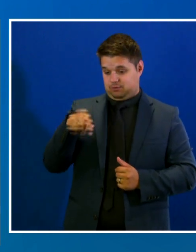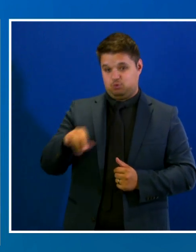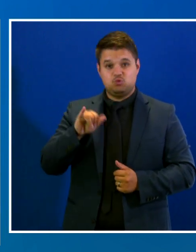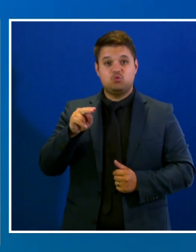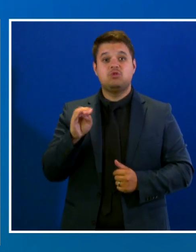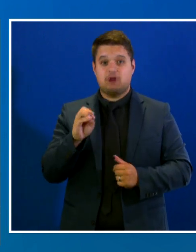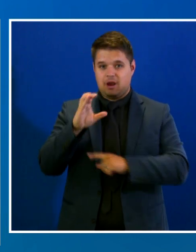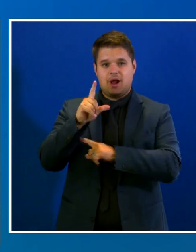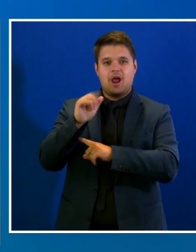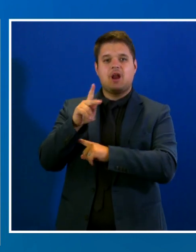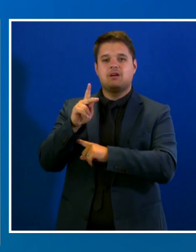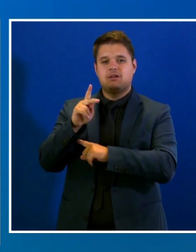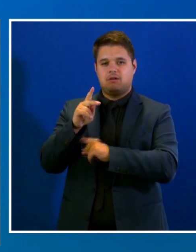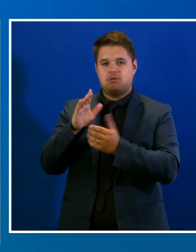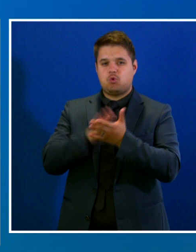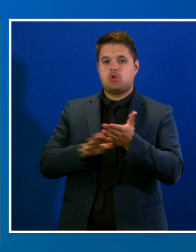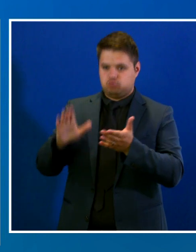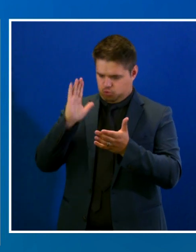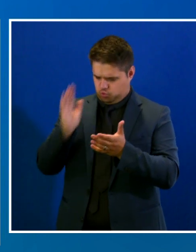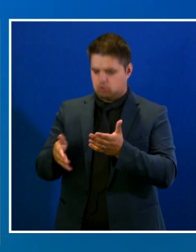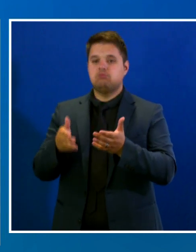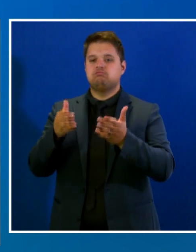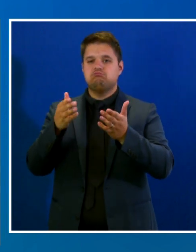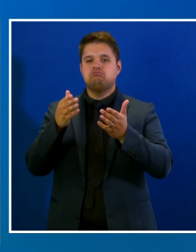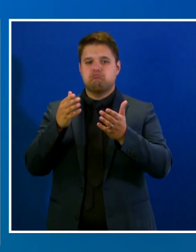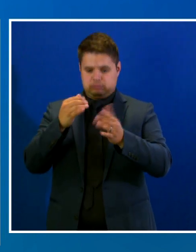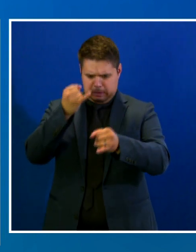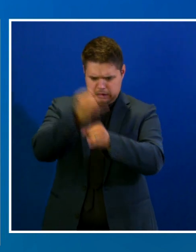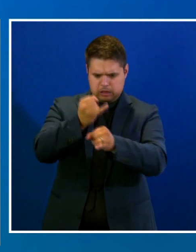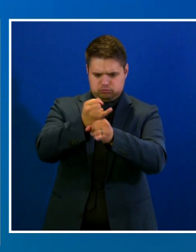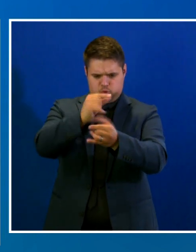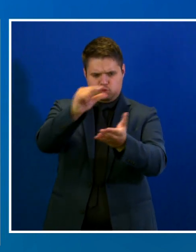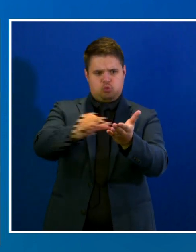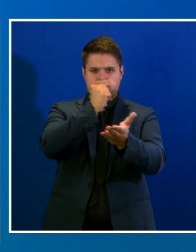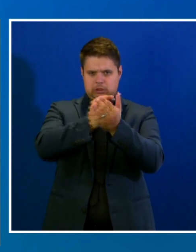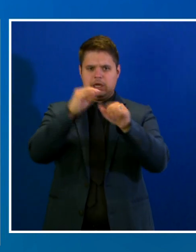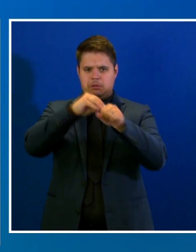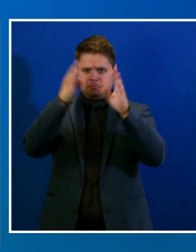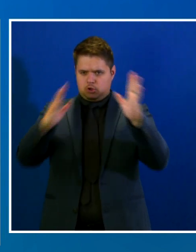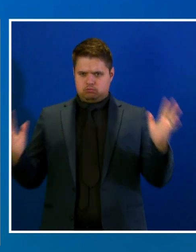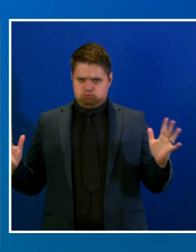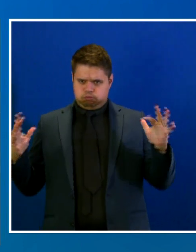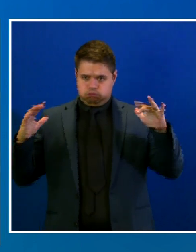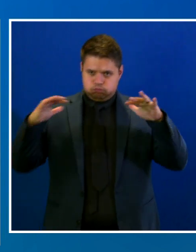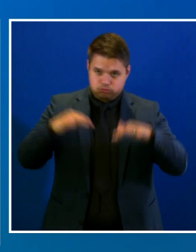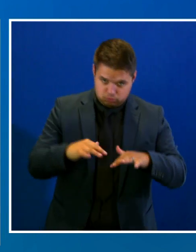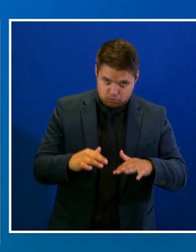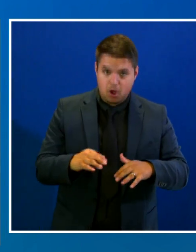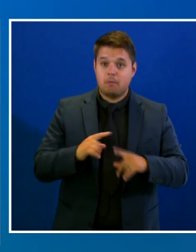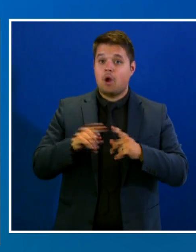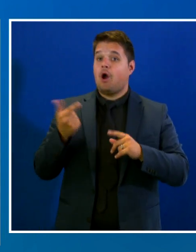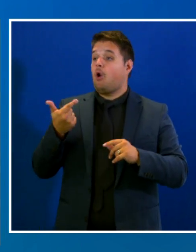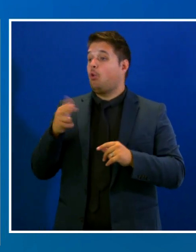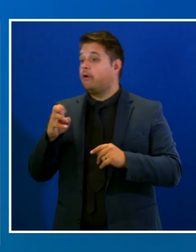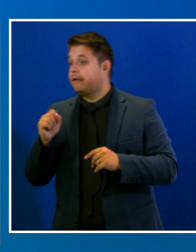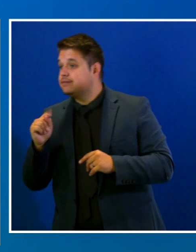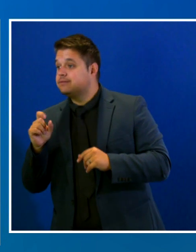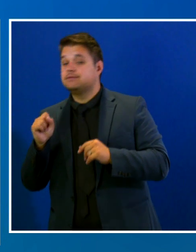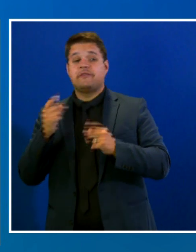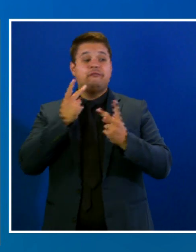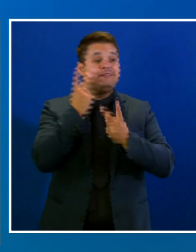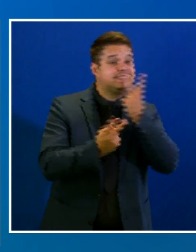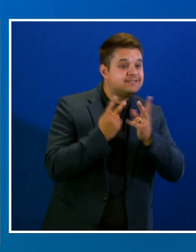faculty. While no guests are allowed, the outdoor event will be streamed online. For